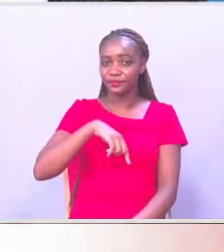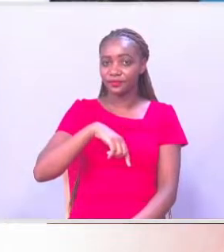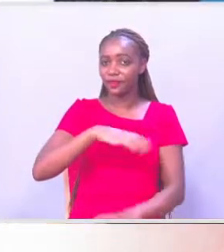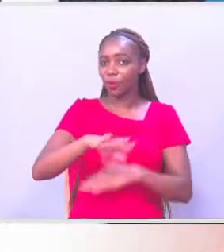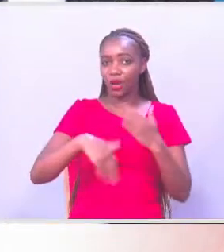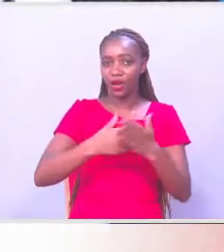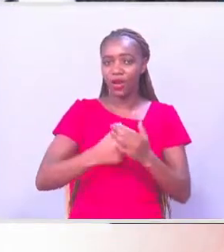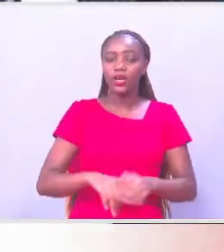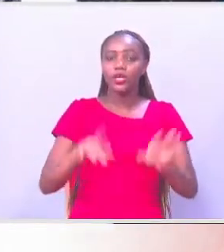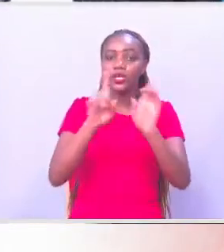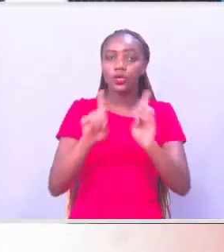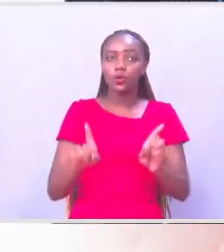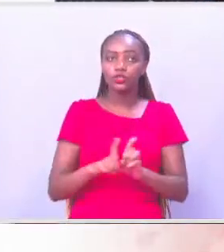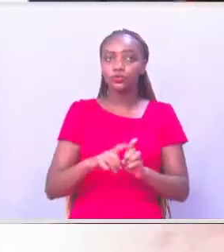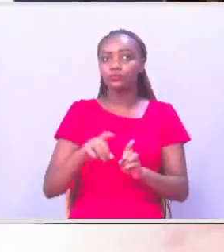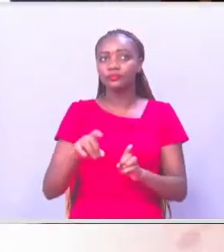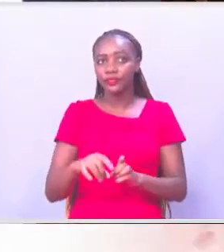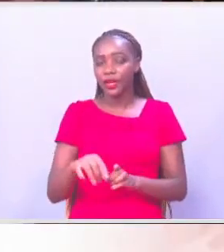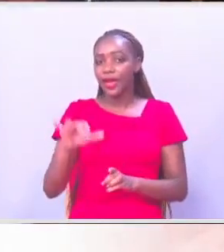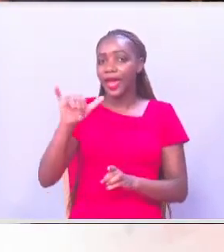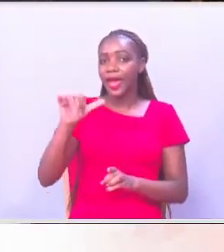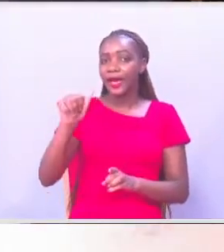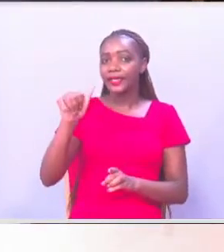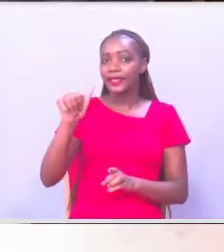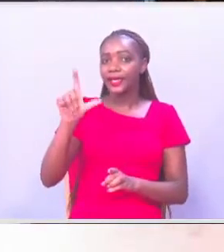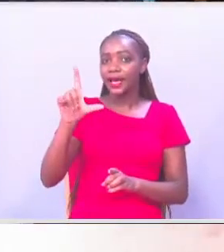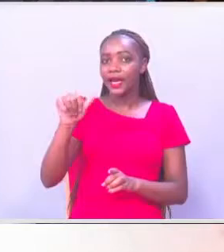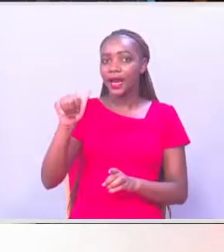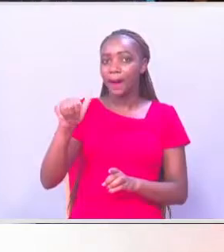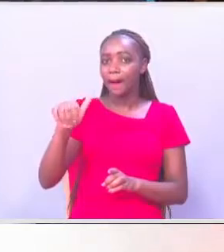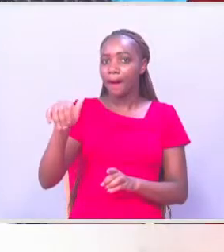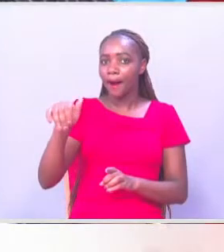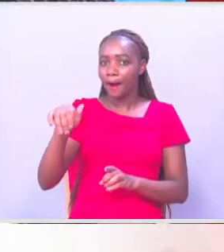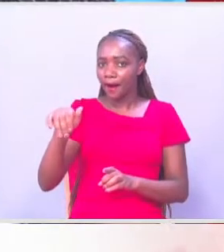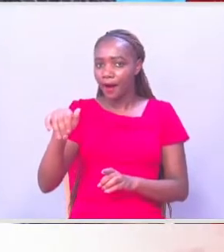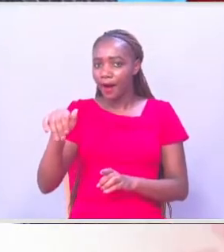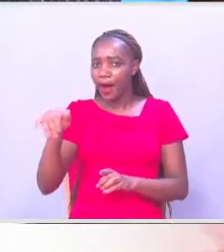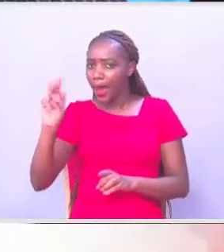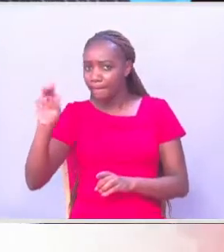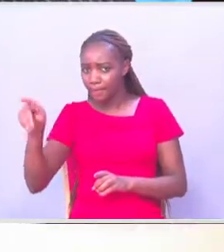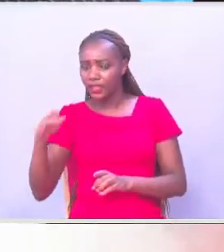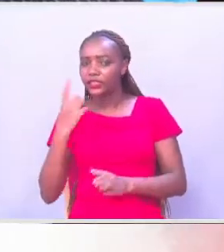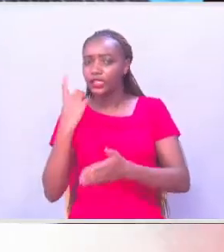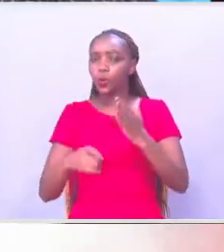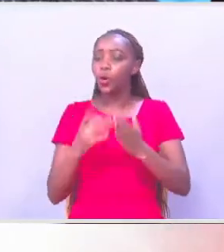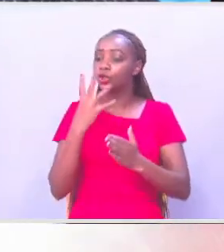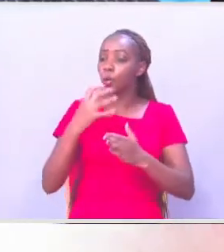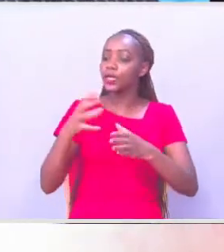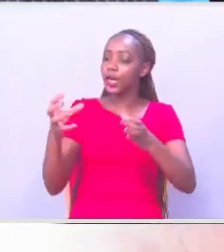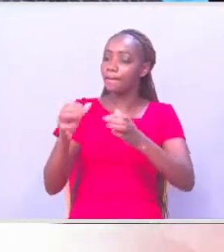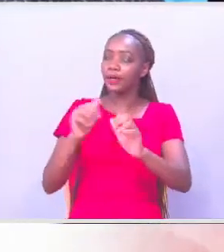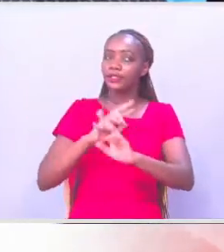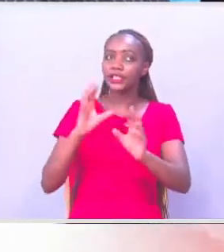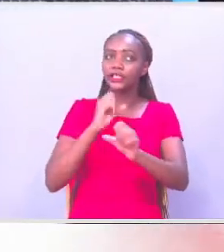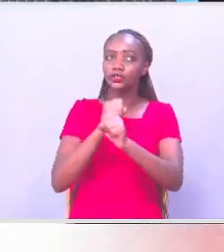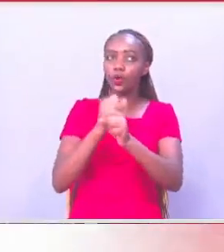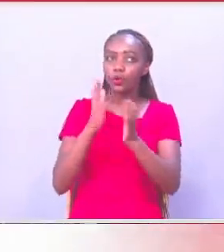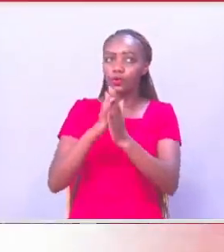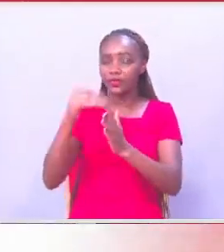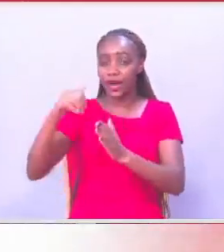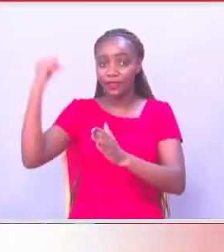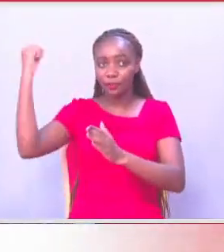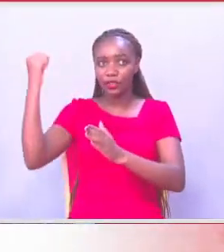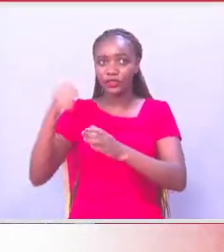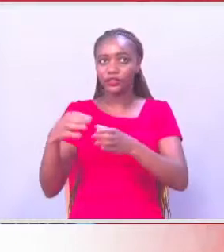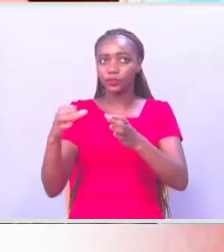wote. Meanwhile, Iyala Member of Parliament Oburu Oginga says the ODM party is ready to work with other political parties ahead of